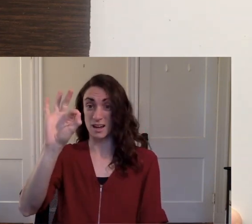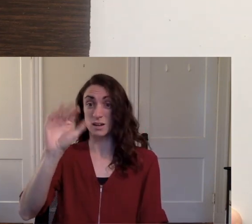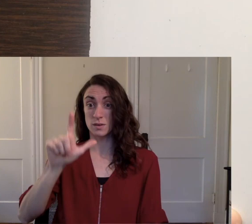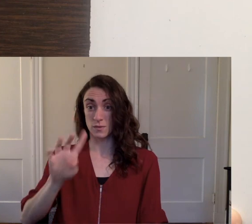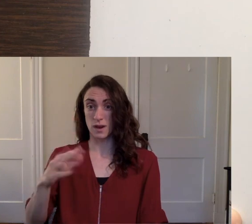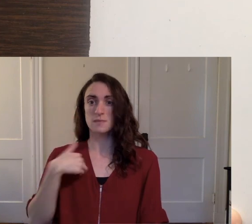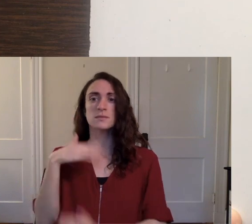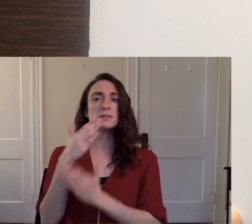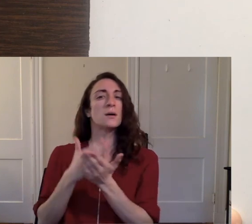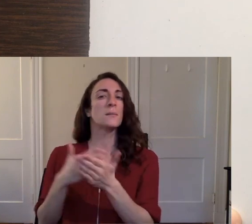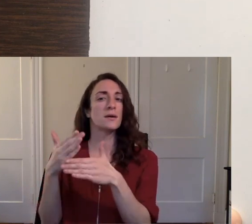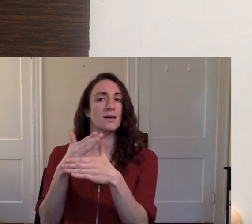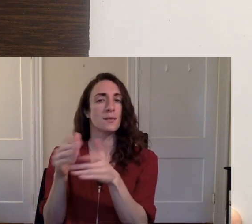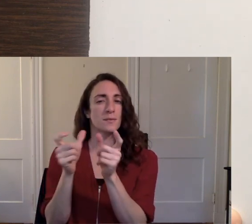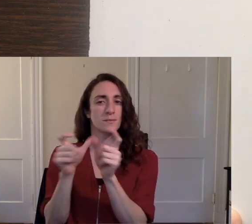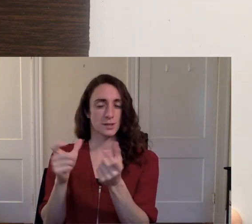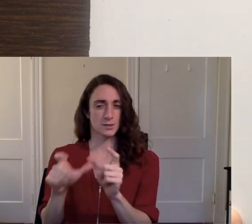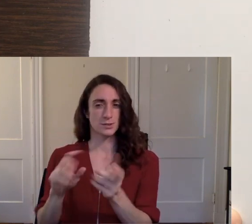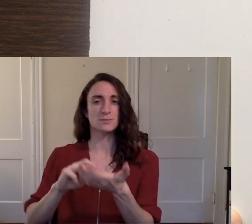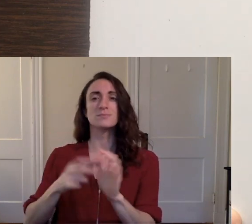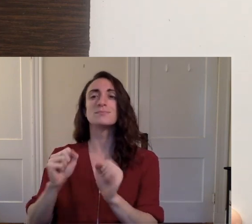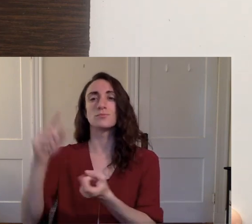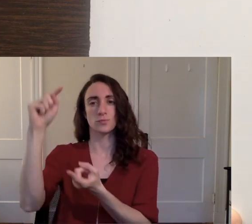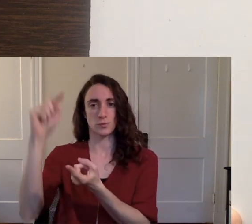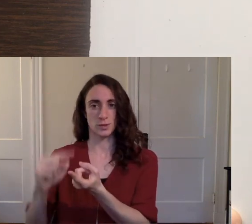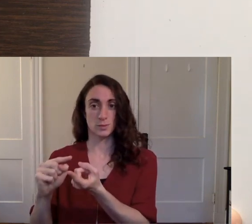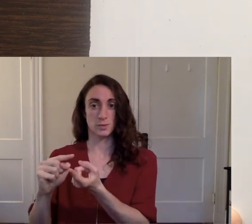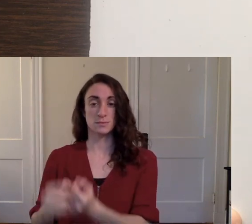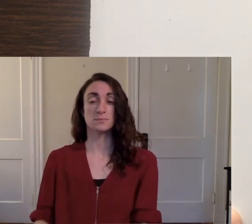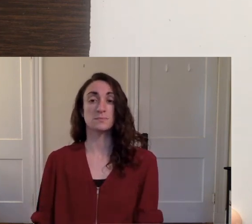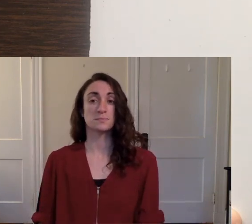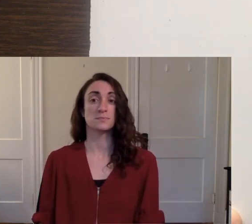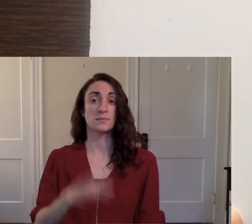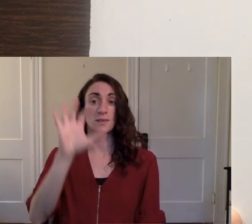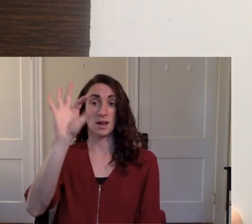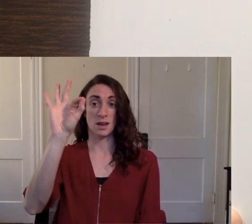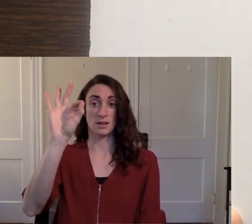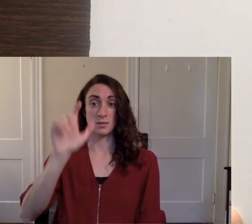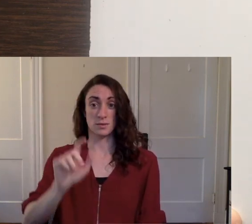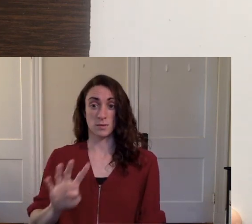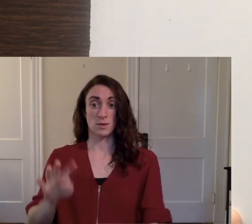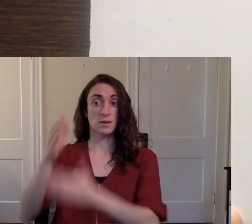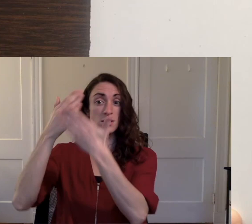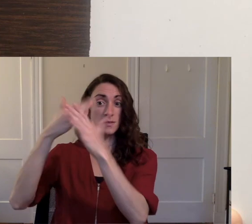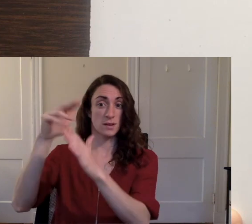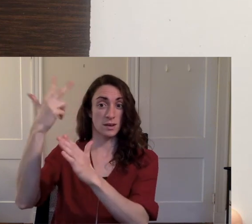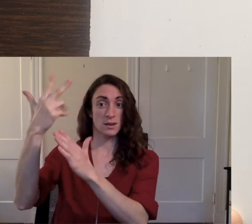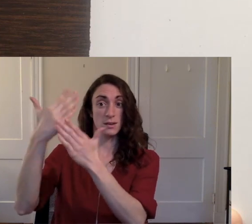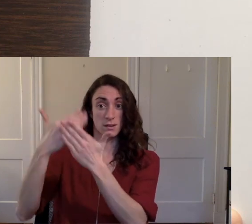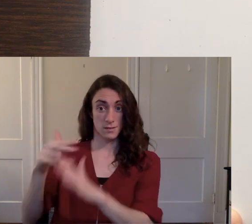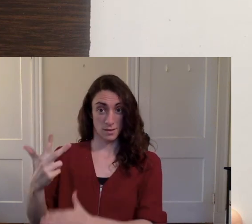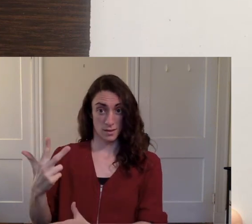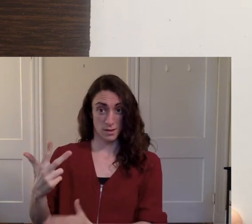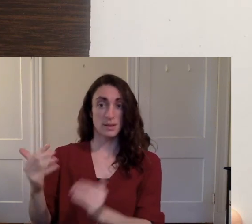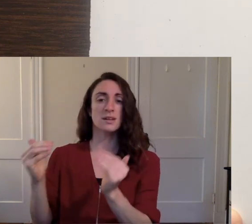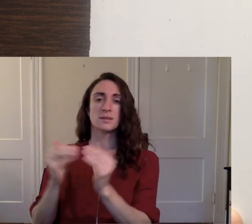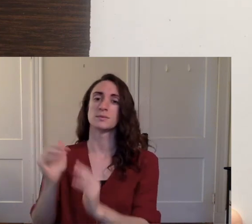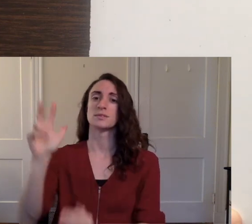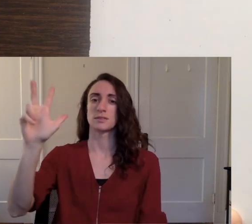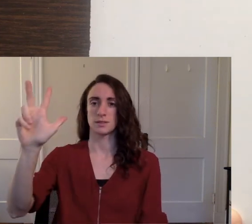9 and 24 have a common factor of 3. So if we divide numerator and denominator by 3, we're going to get 3/8.